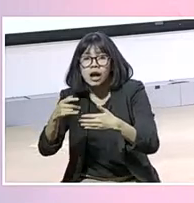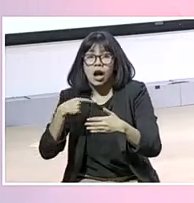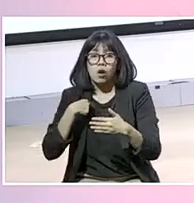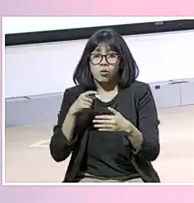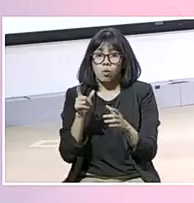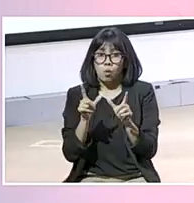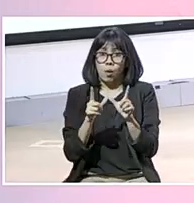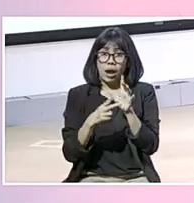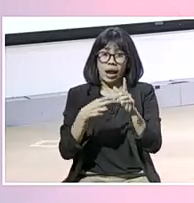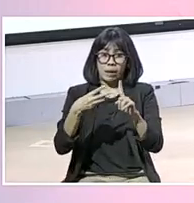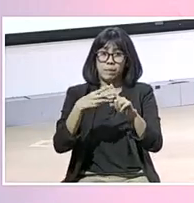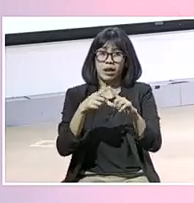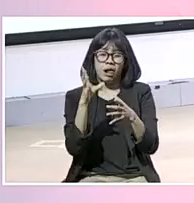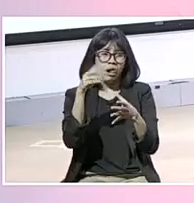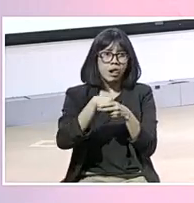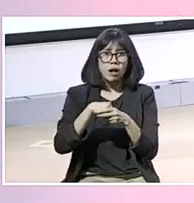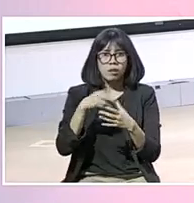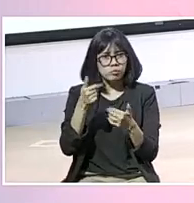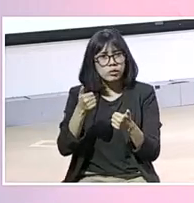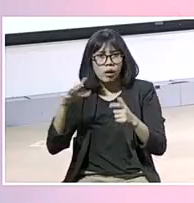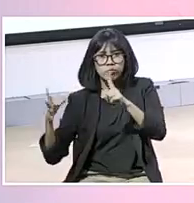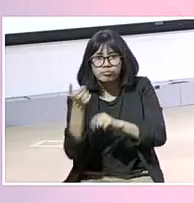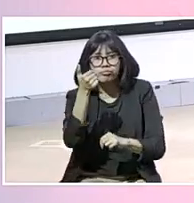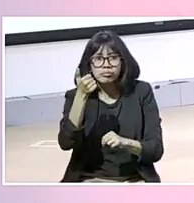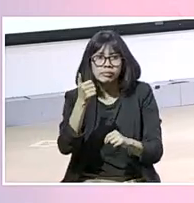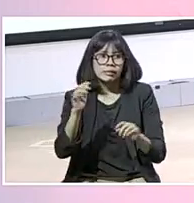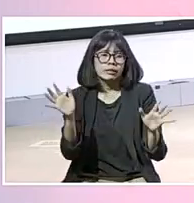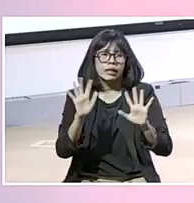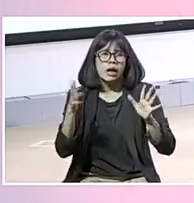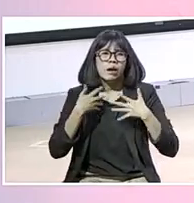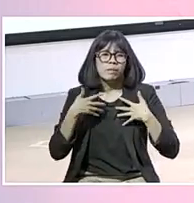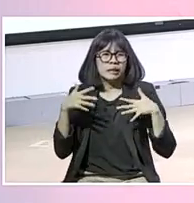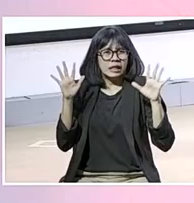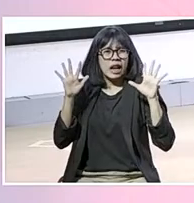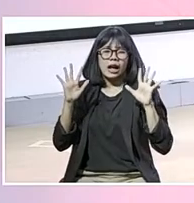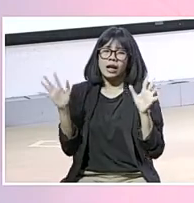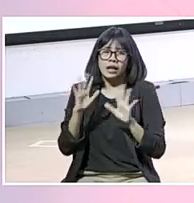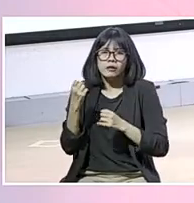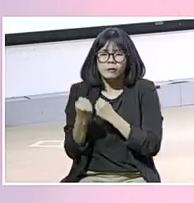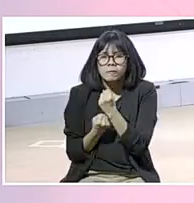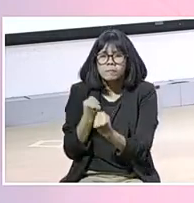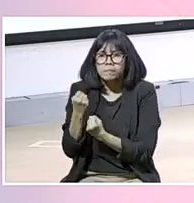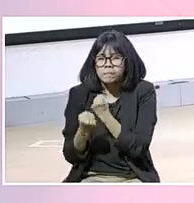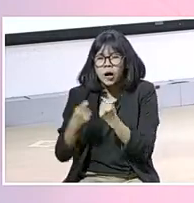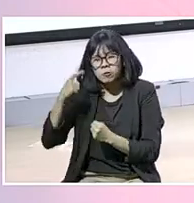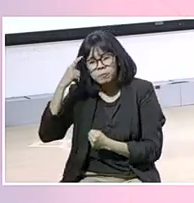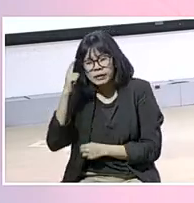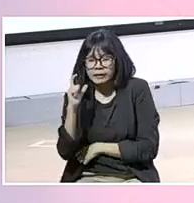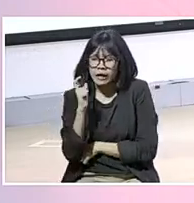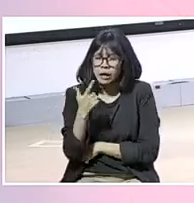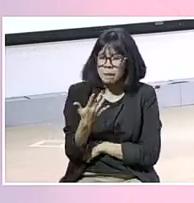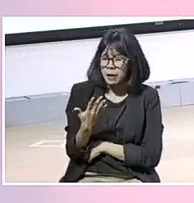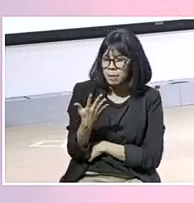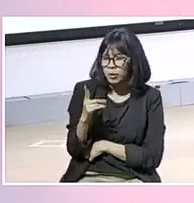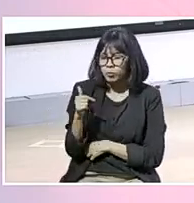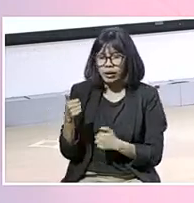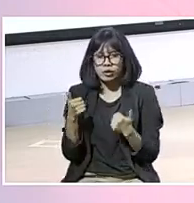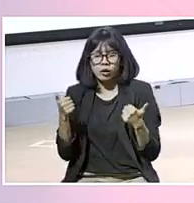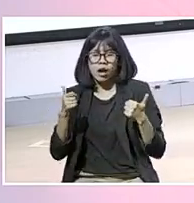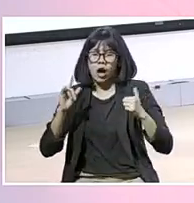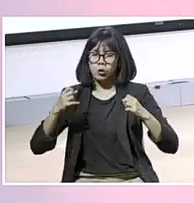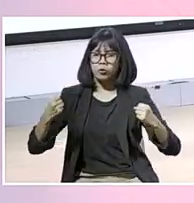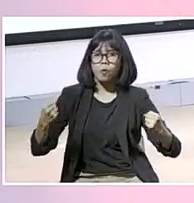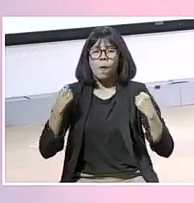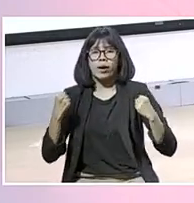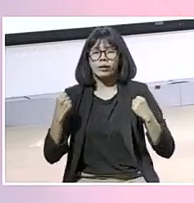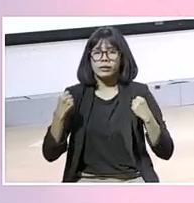I really struggled. I thought I wasn't going to be playing after my rookie year. I was like, I don't think I can play. Everyone's so big, so strong. I'm not going to be